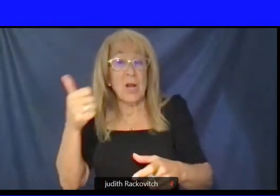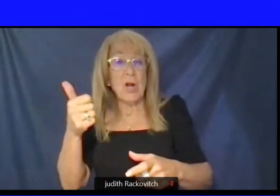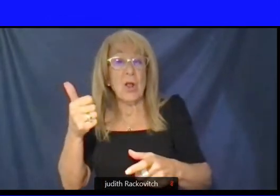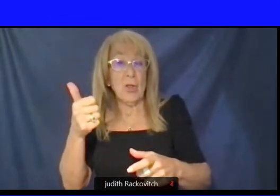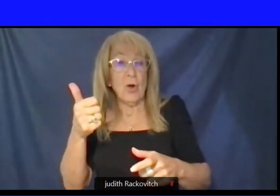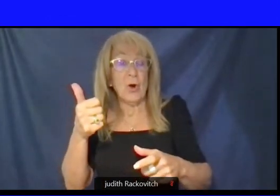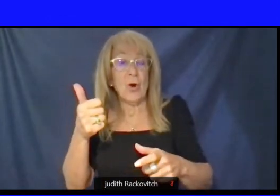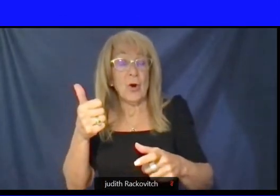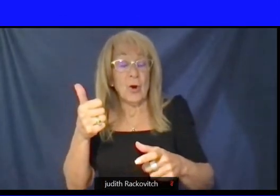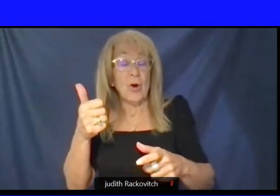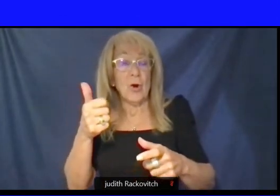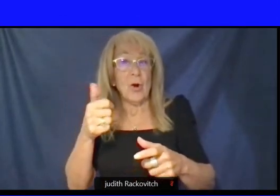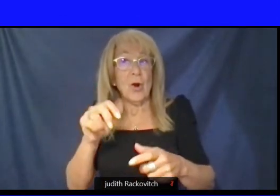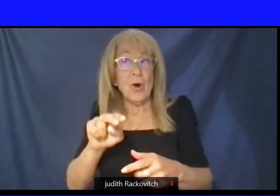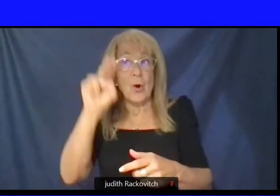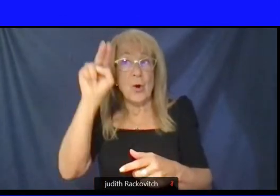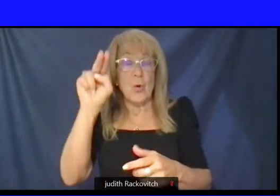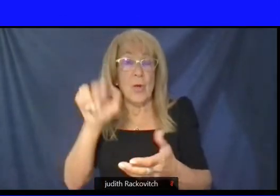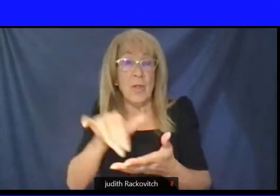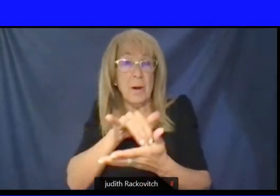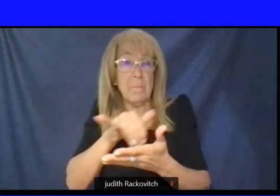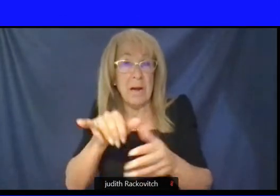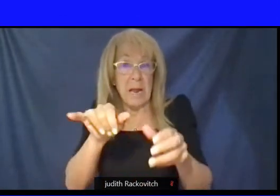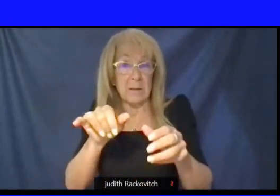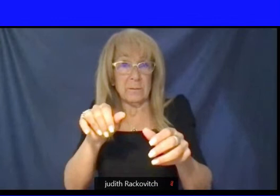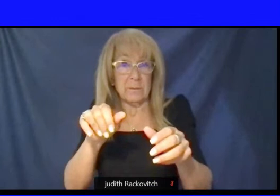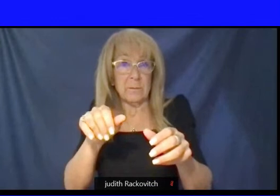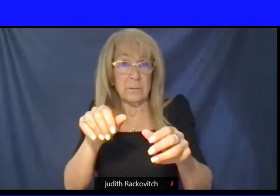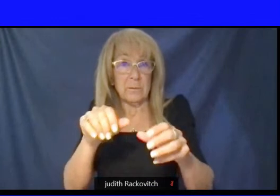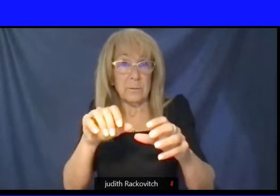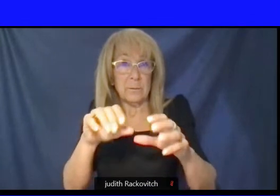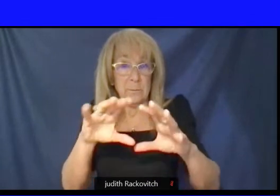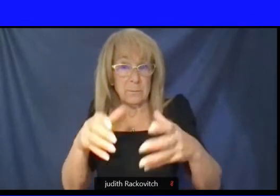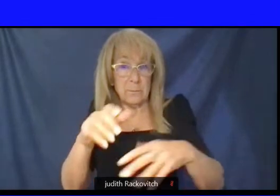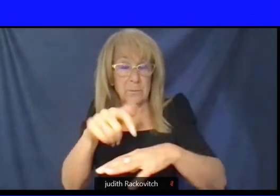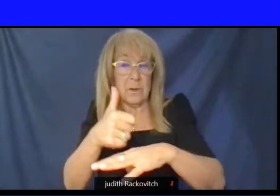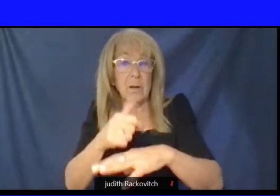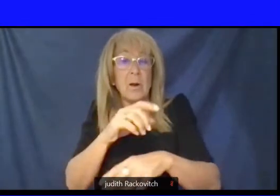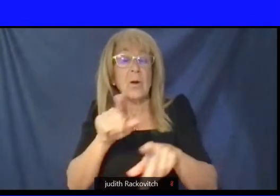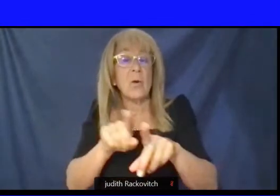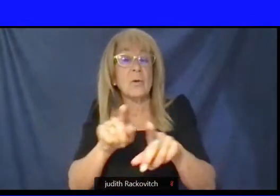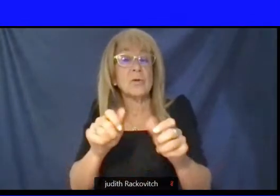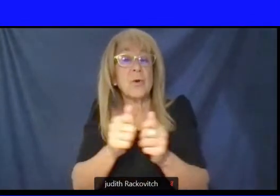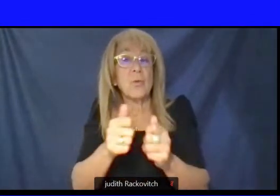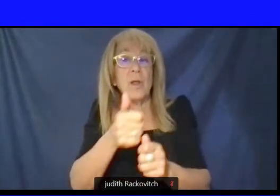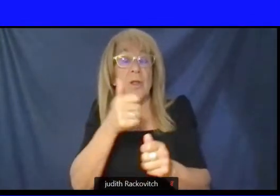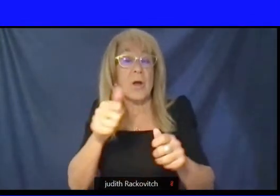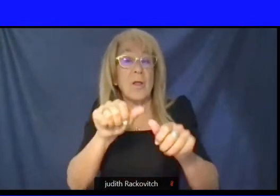for wellness support during this crisis period of time. And that concludes my report.